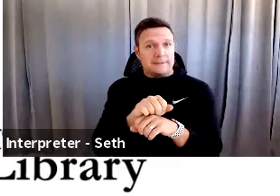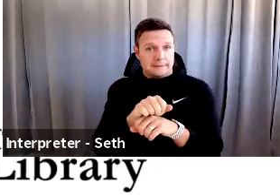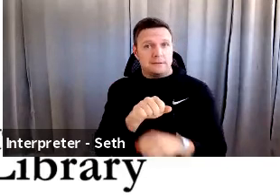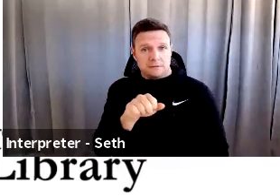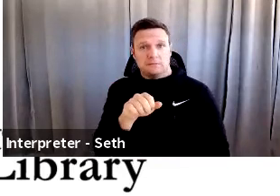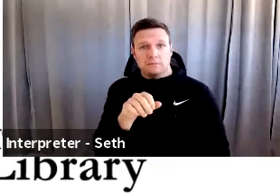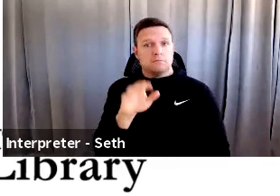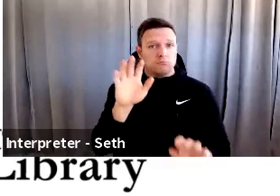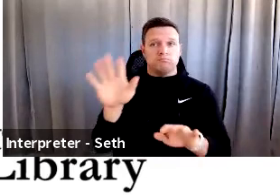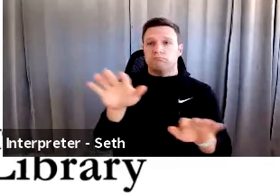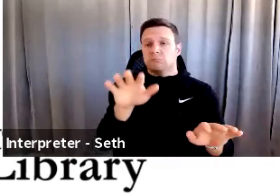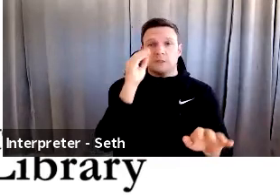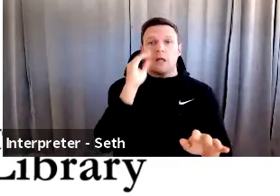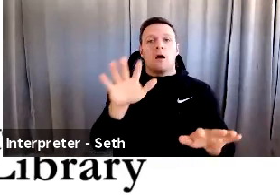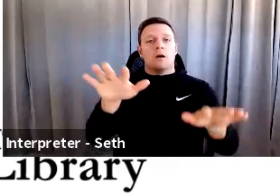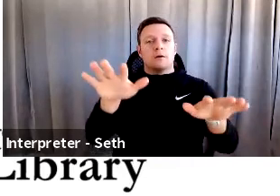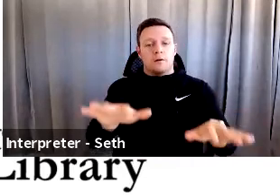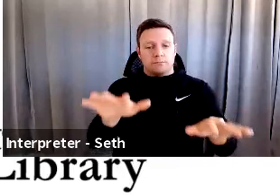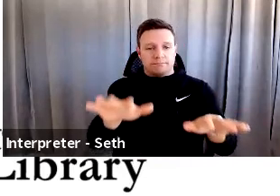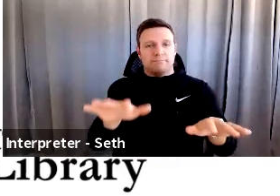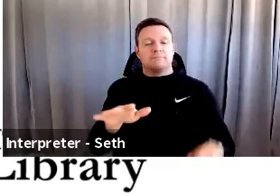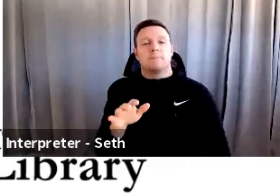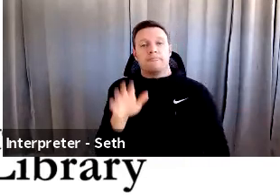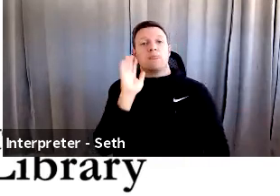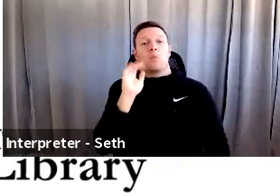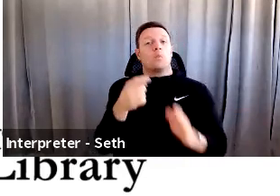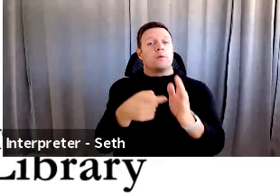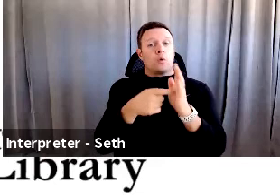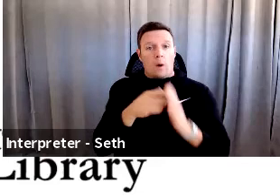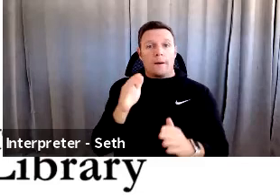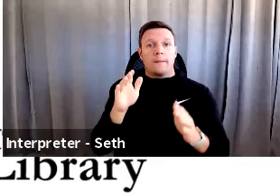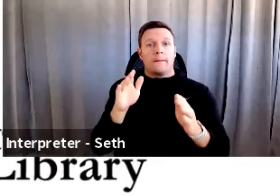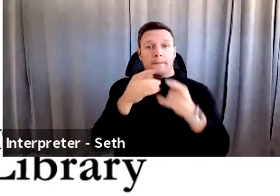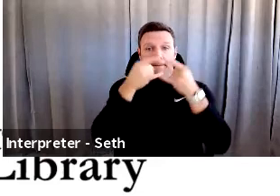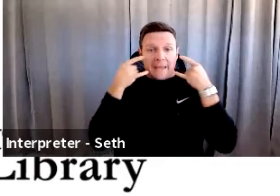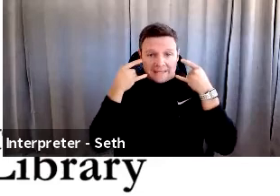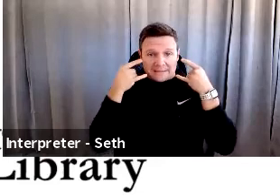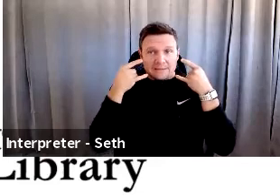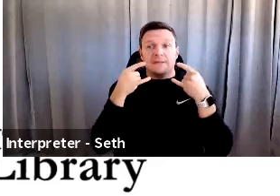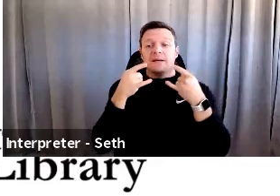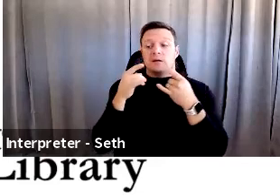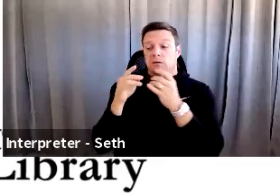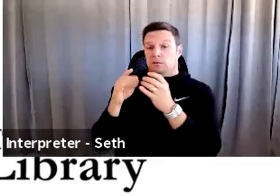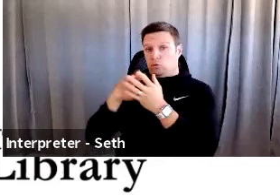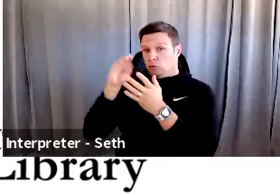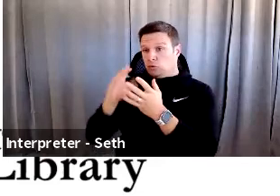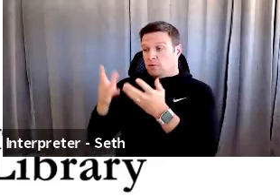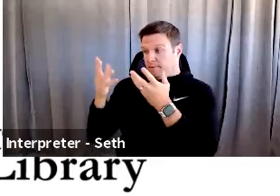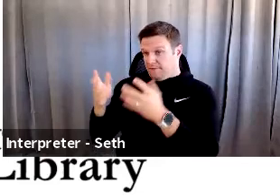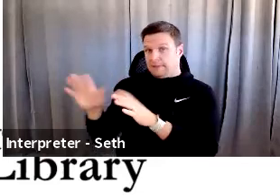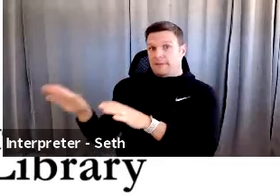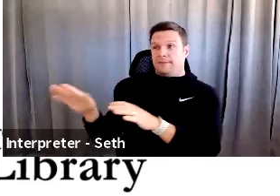kind of ease everyone's nerves, we require masks after each student that comes in. I